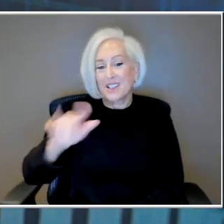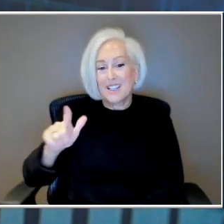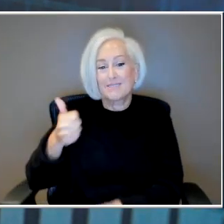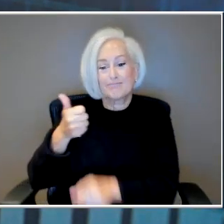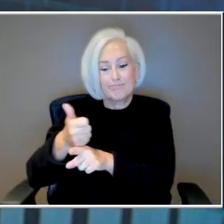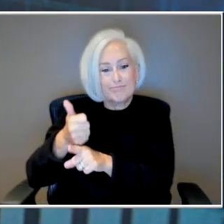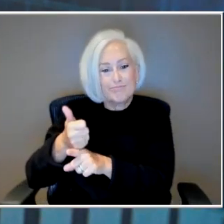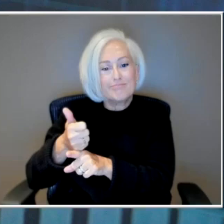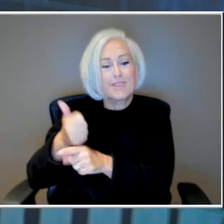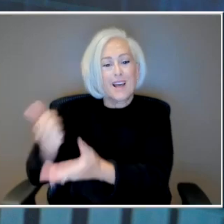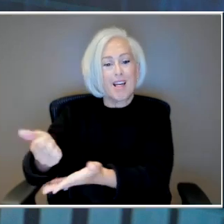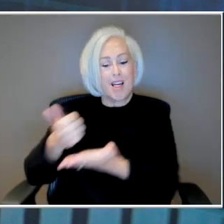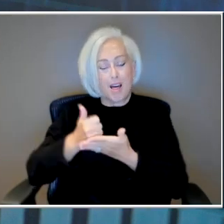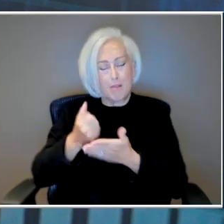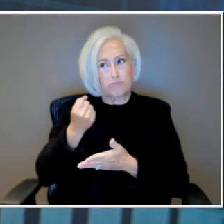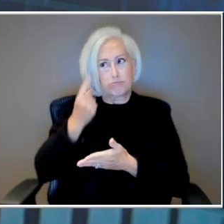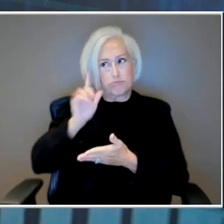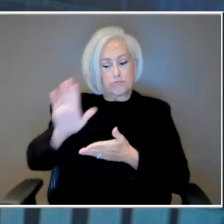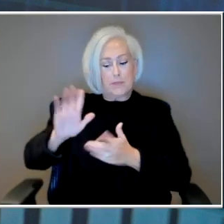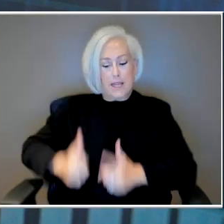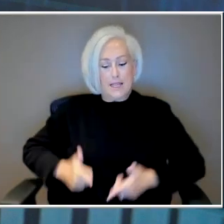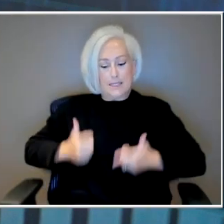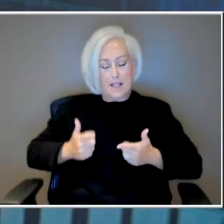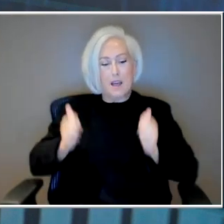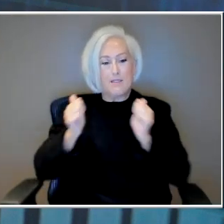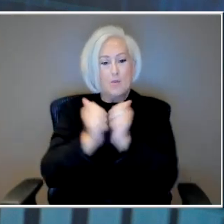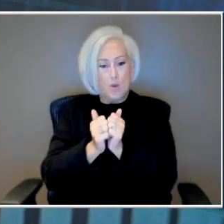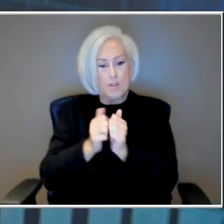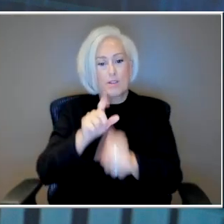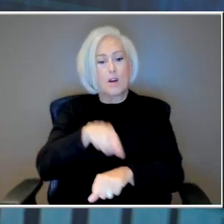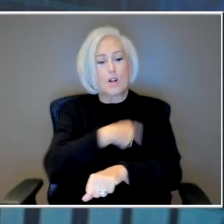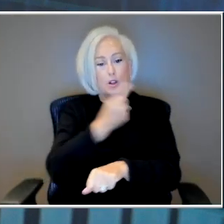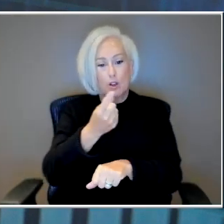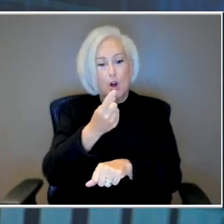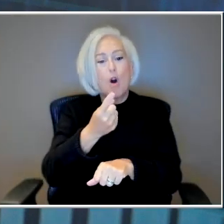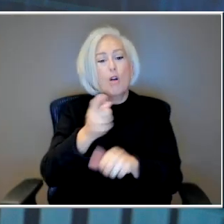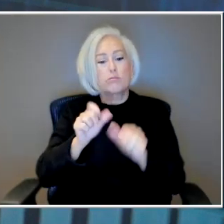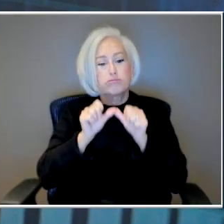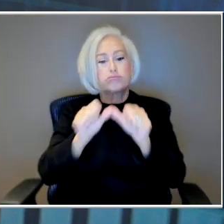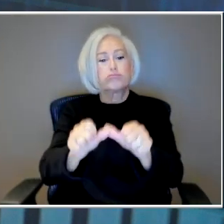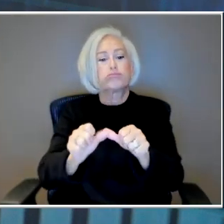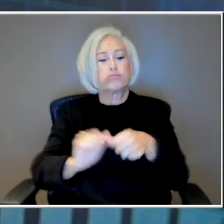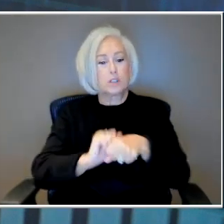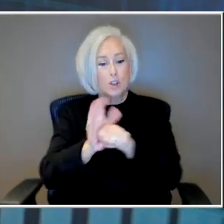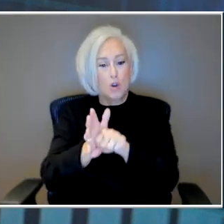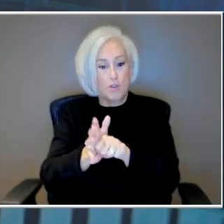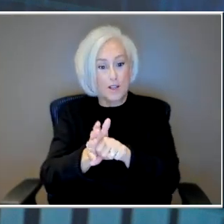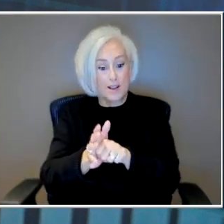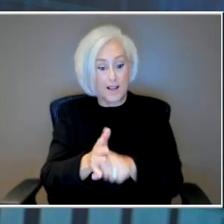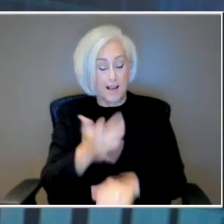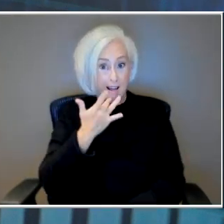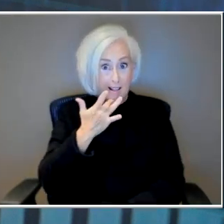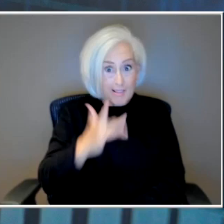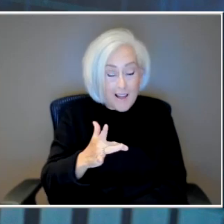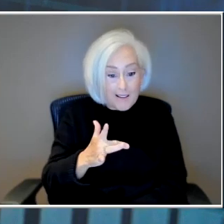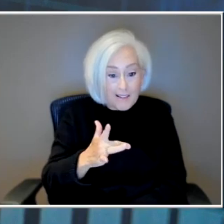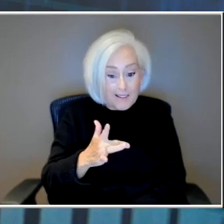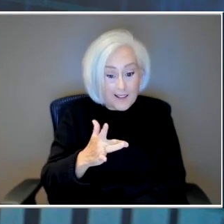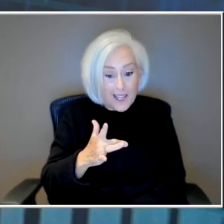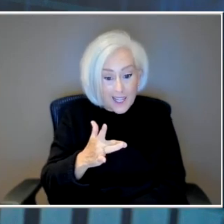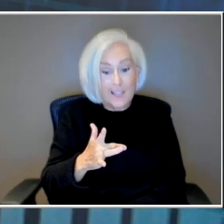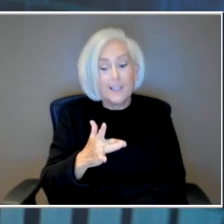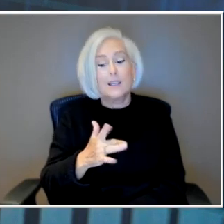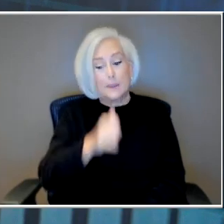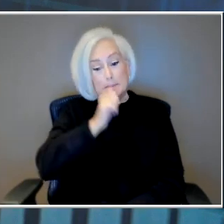understand life as a COVID long hauler. Fortunately, the plane didn't crash, although maybe it had a few bumps here and there.